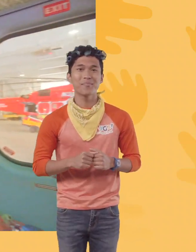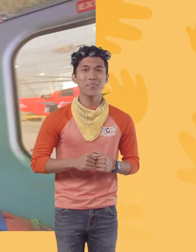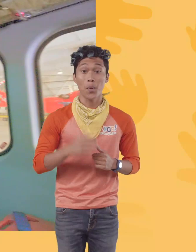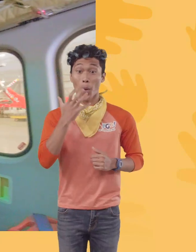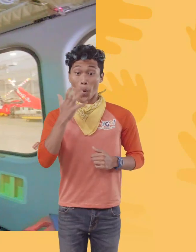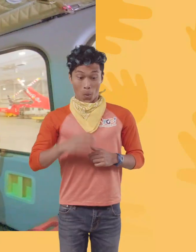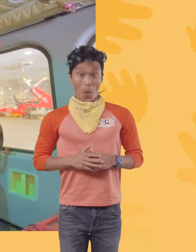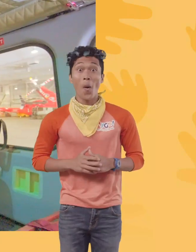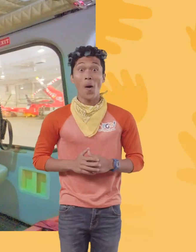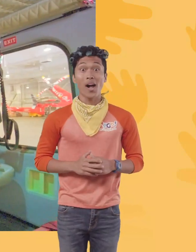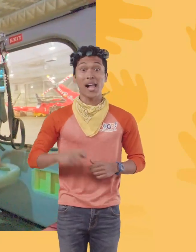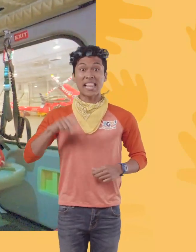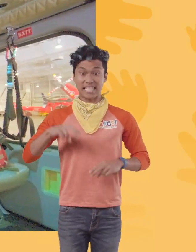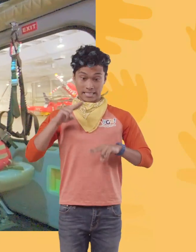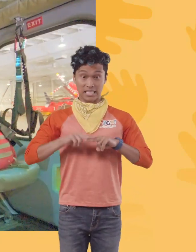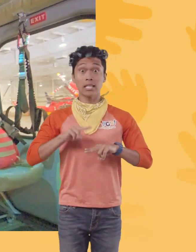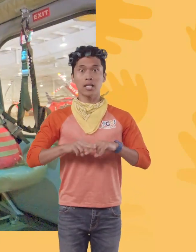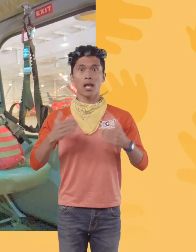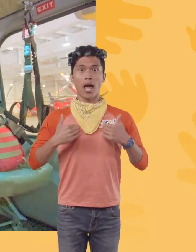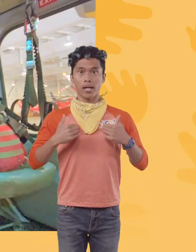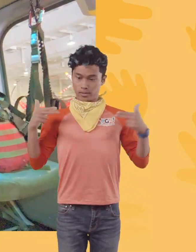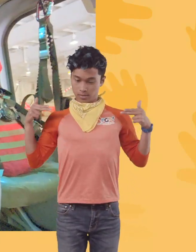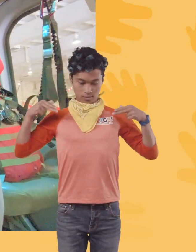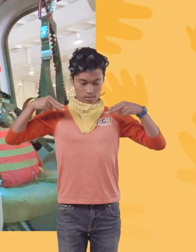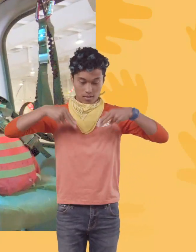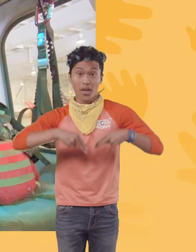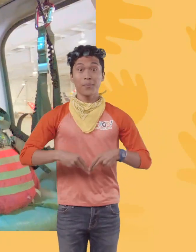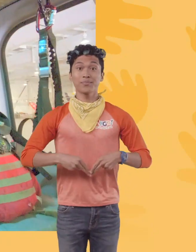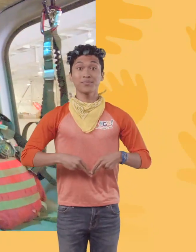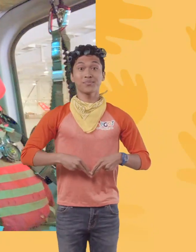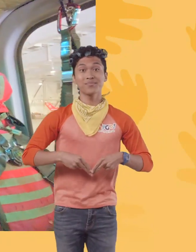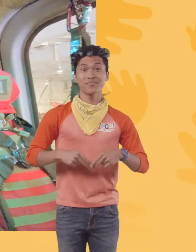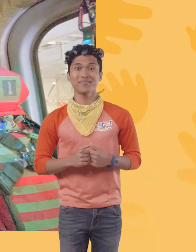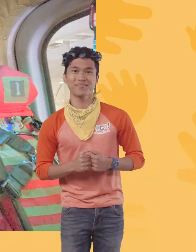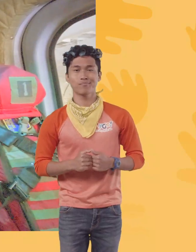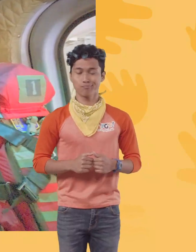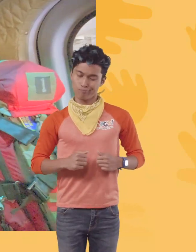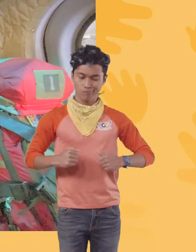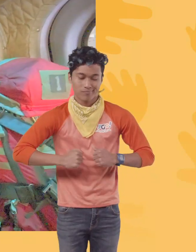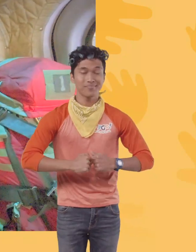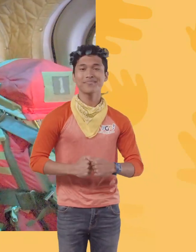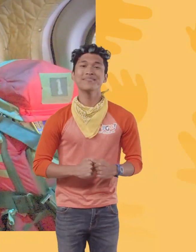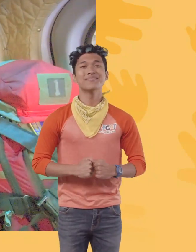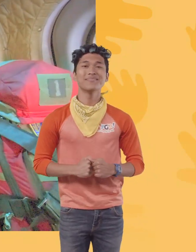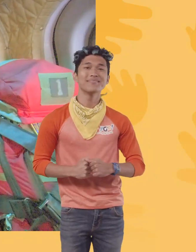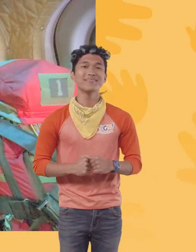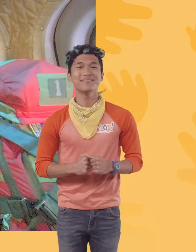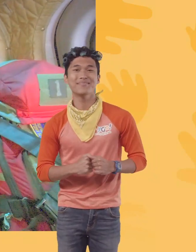Whoa, hey, this seat has a seatbelt. I'm gonna put it on. All right, buckle